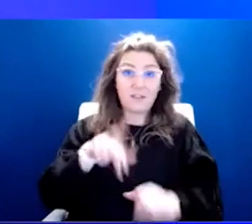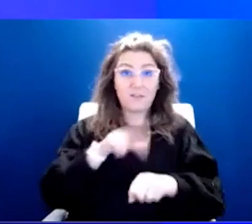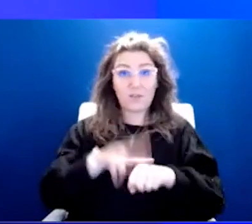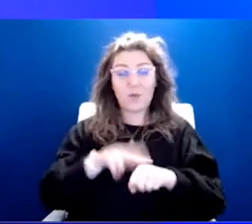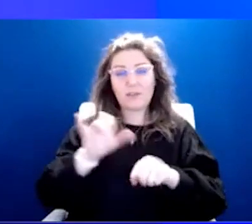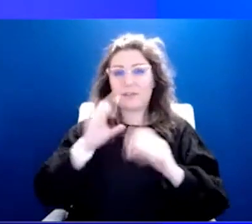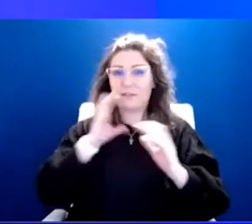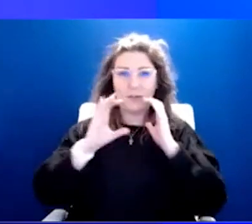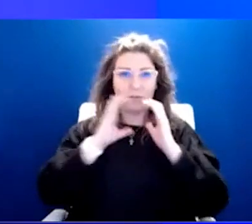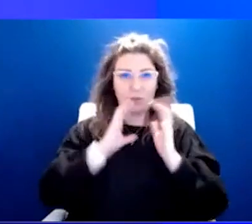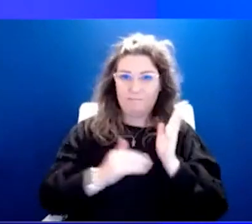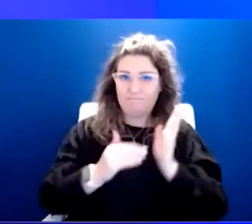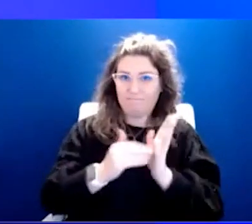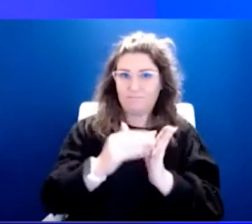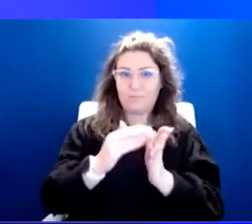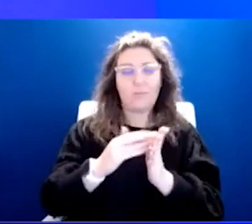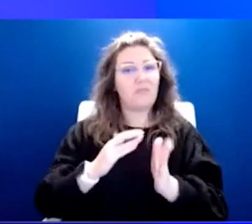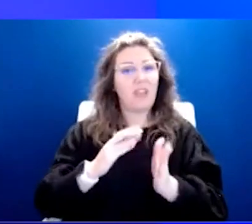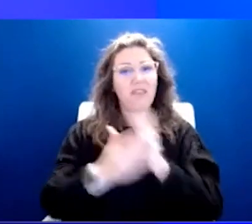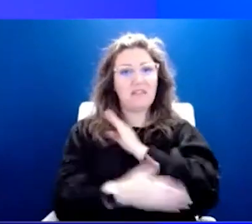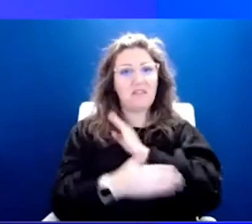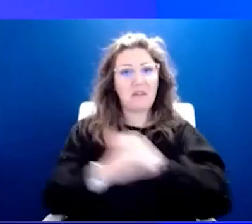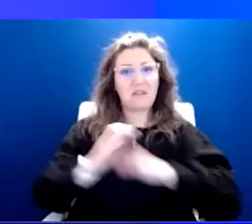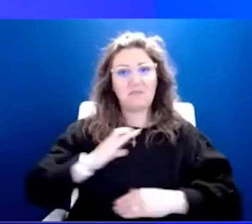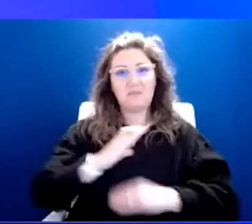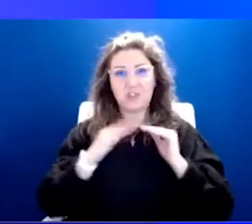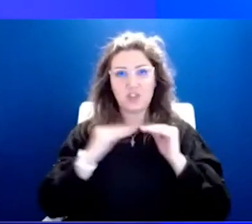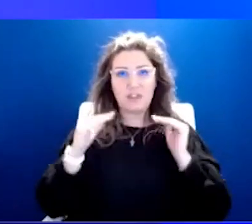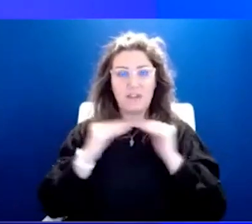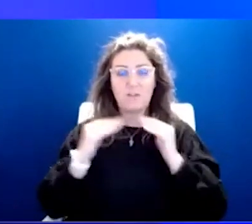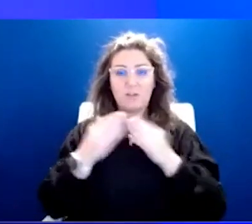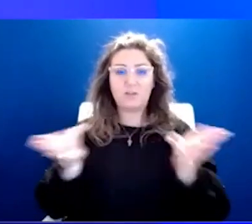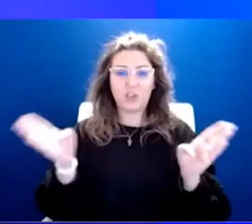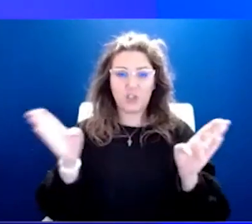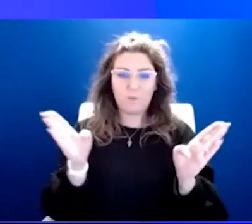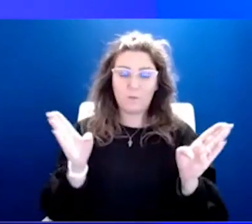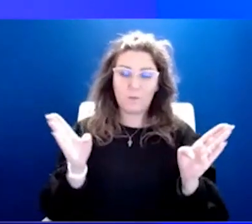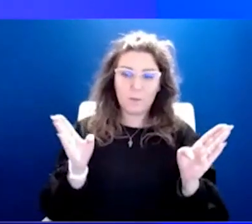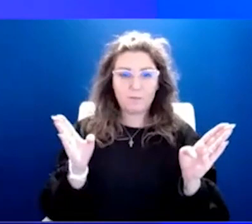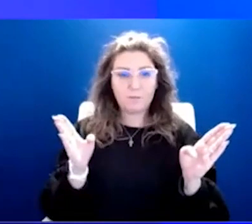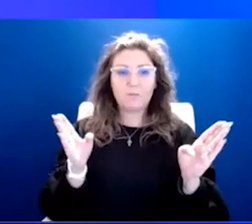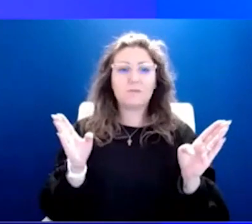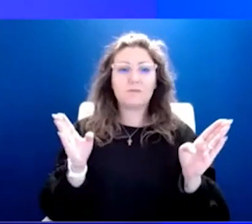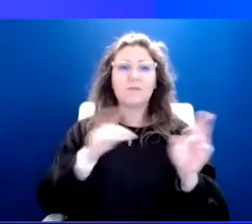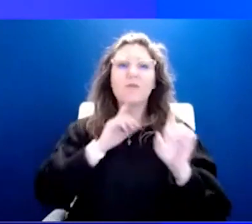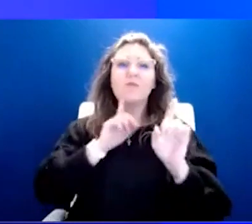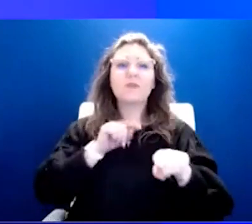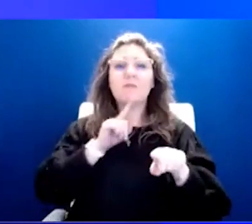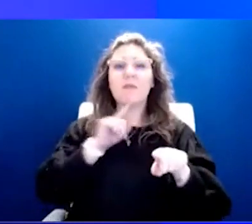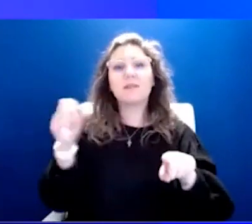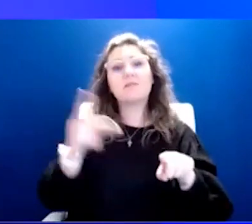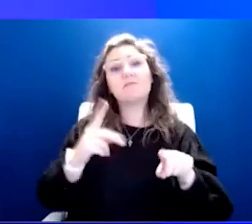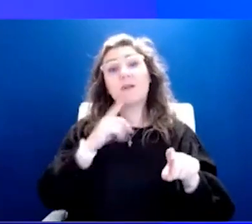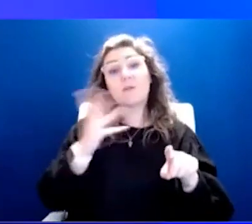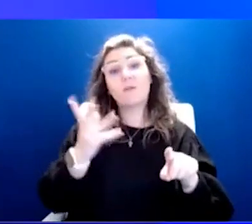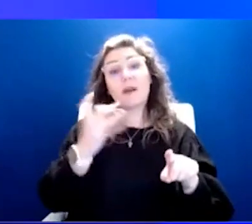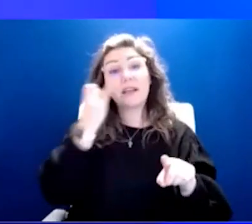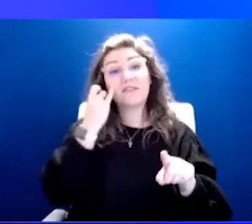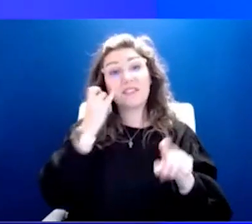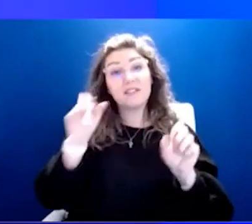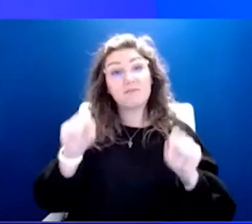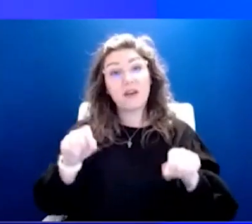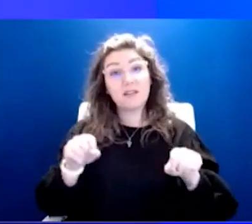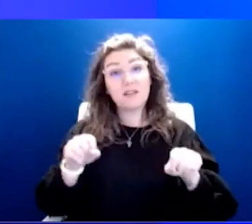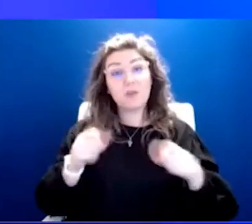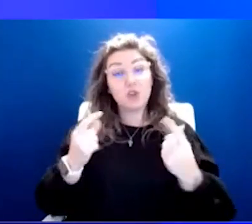the county commissioner level, and the general response back to that is, if it's possible to do that,